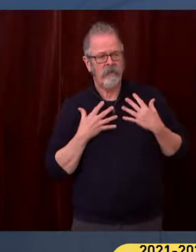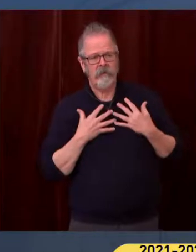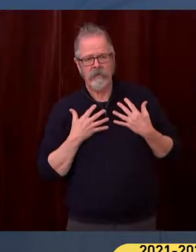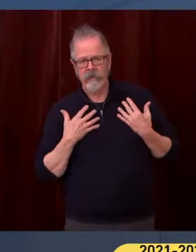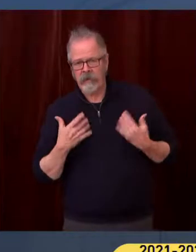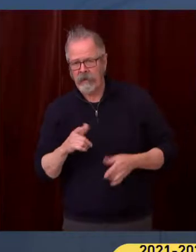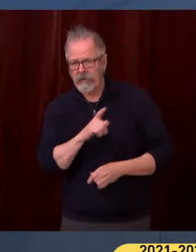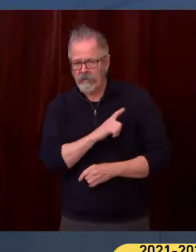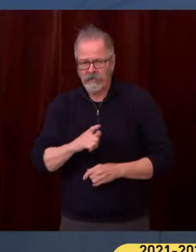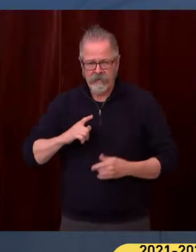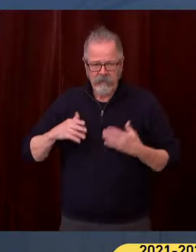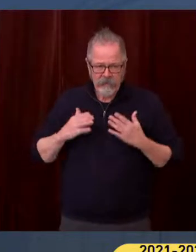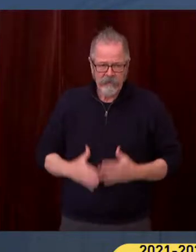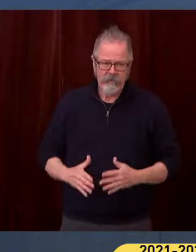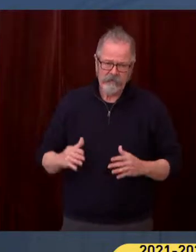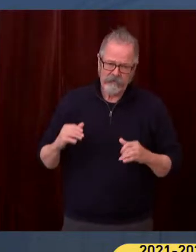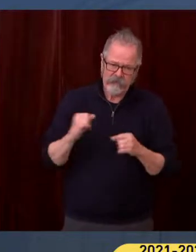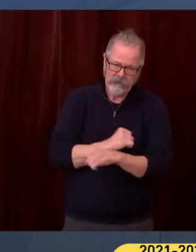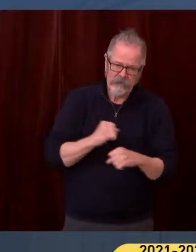to support a clean fuel future.